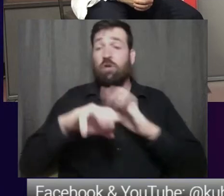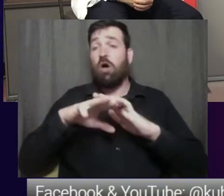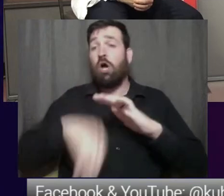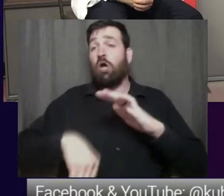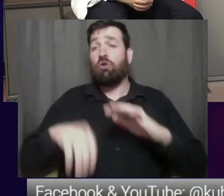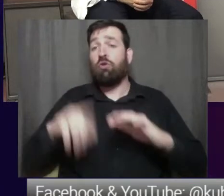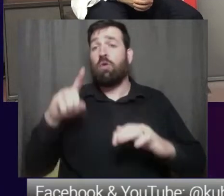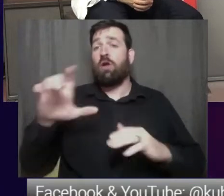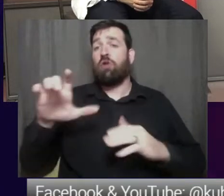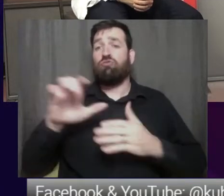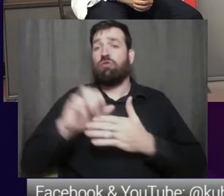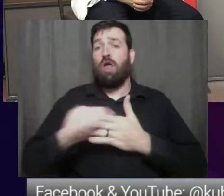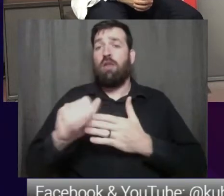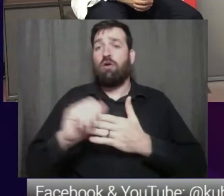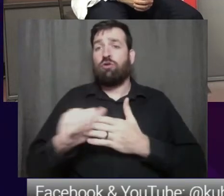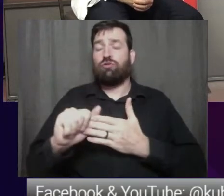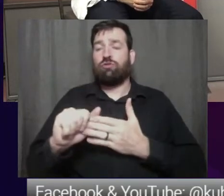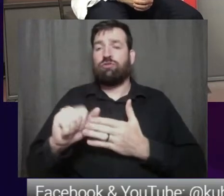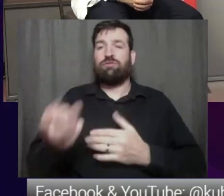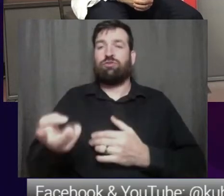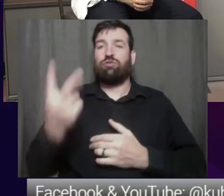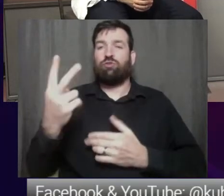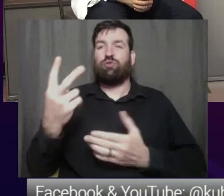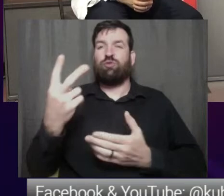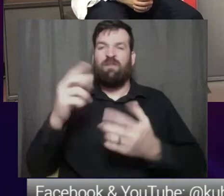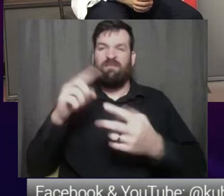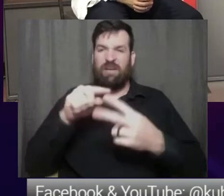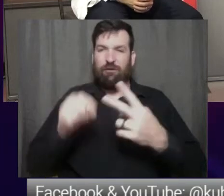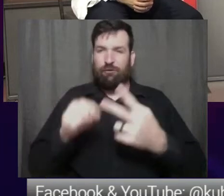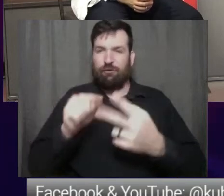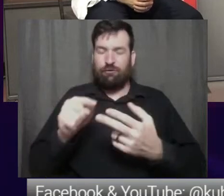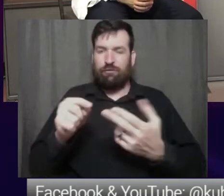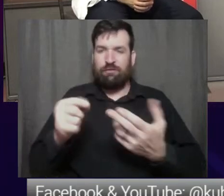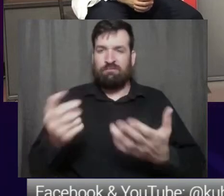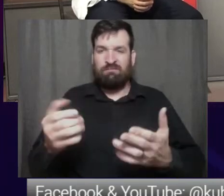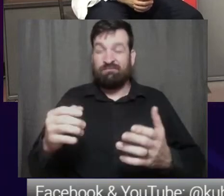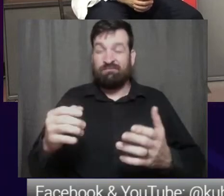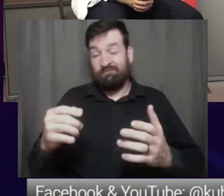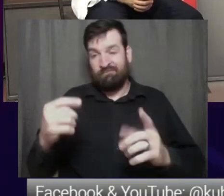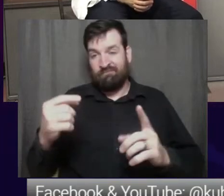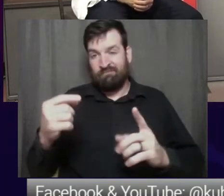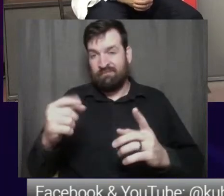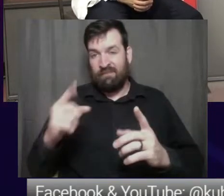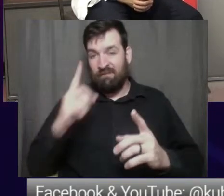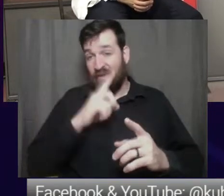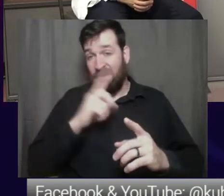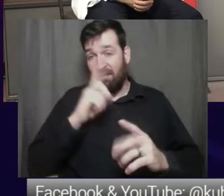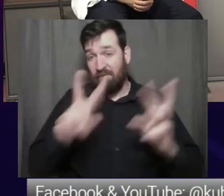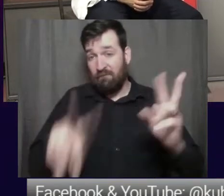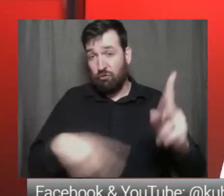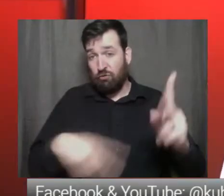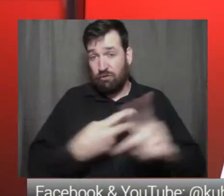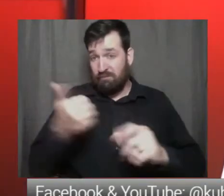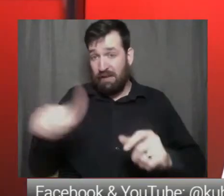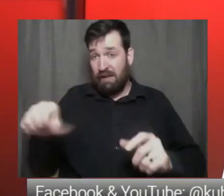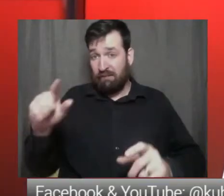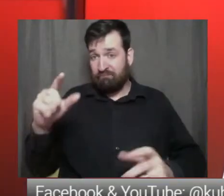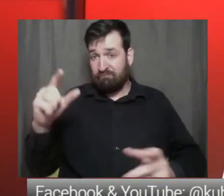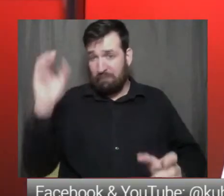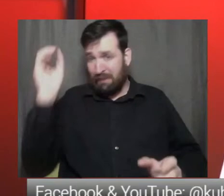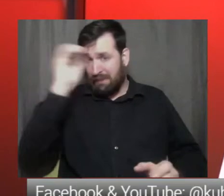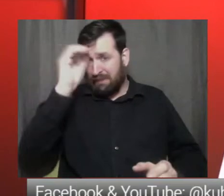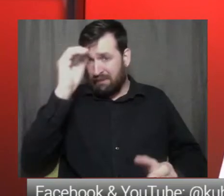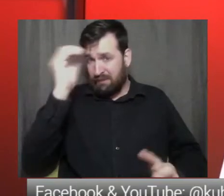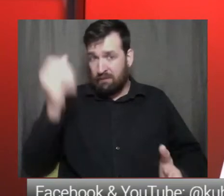2 fingers on it. I suppose there are all sorts of knockoff versions and such. Any feelings on that? So this one that's